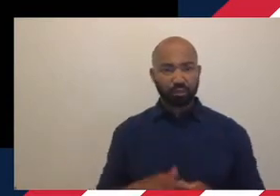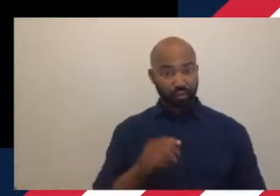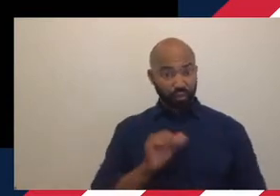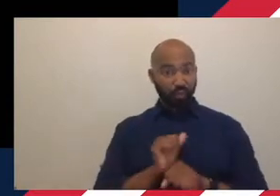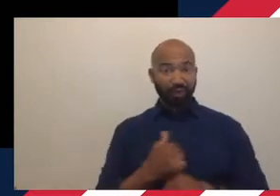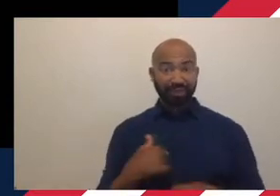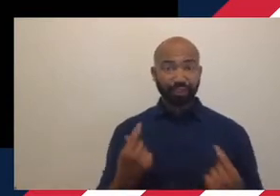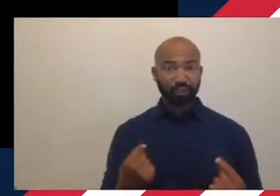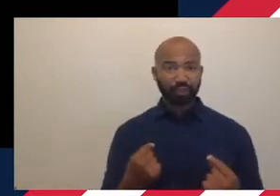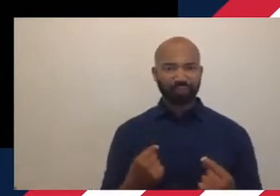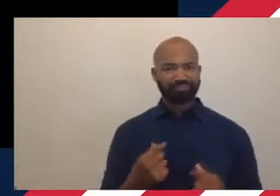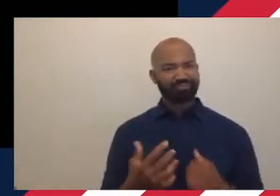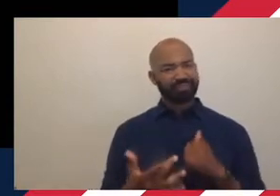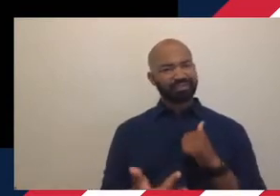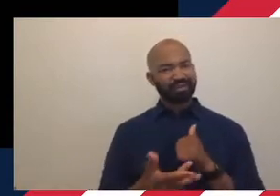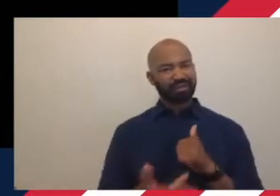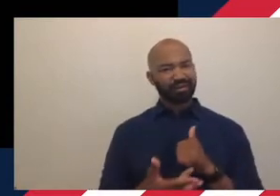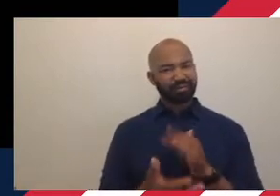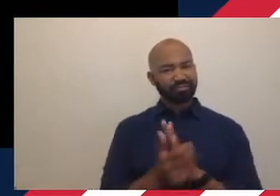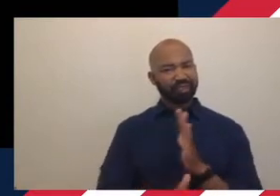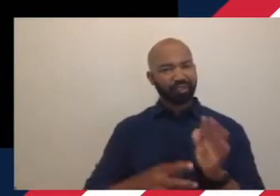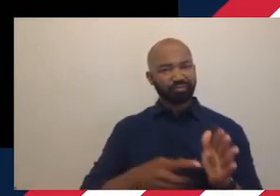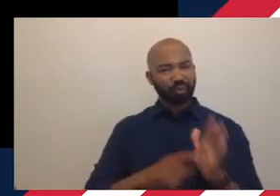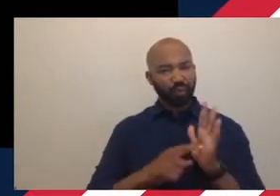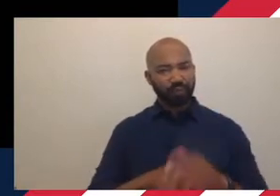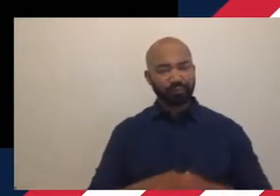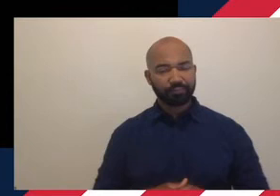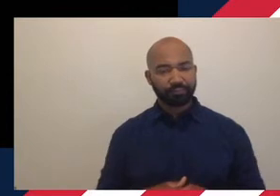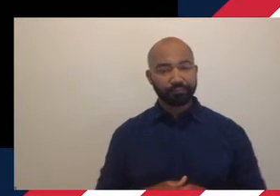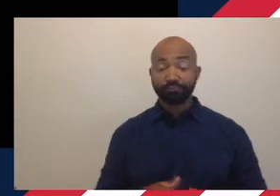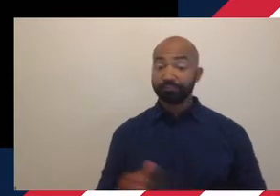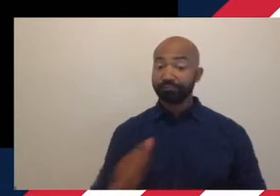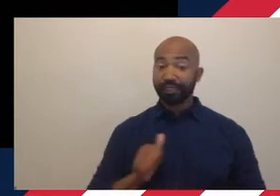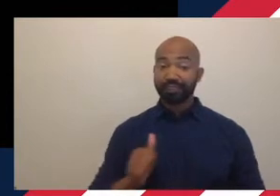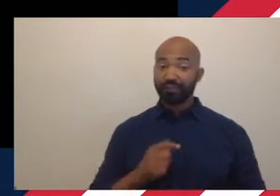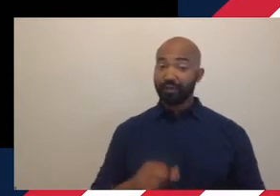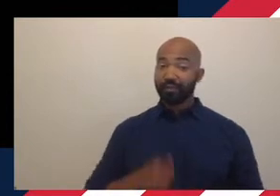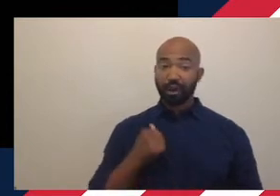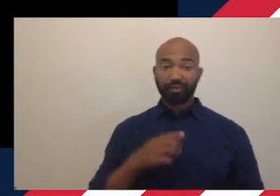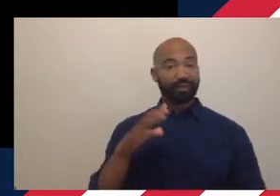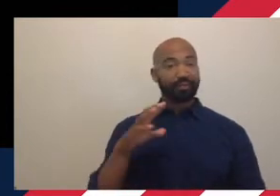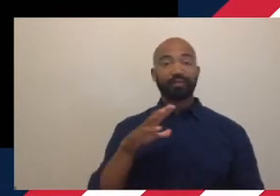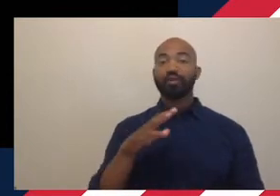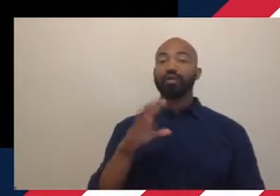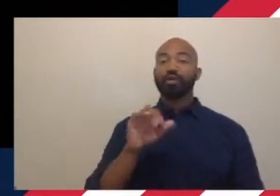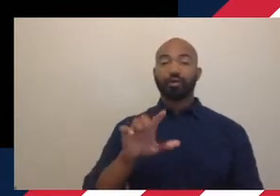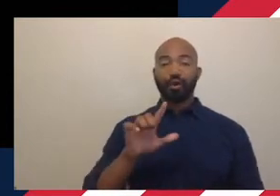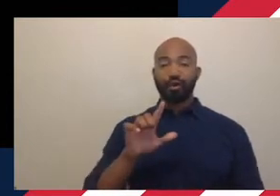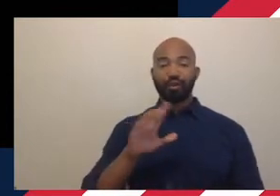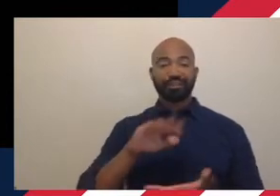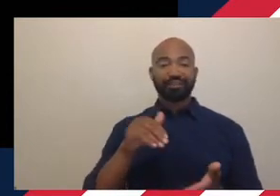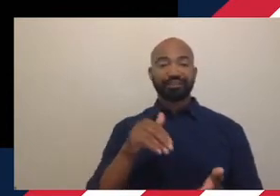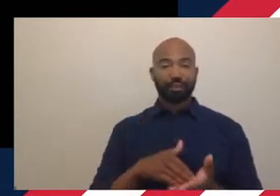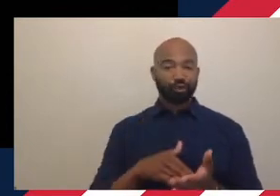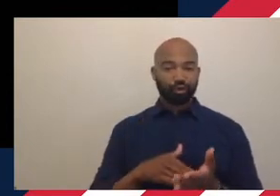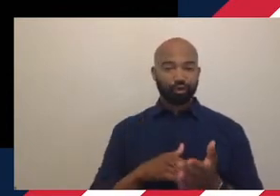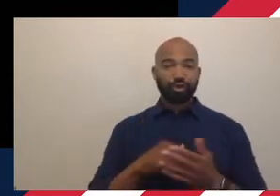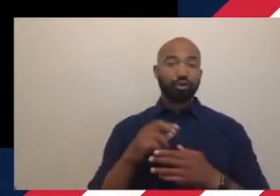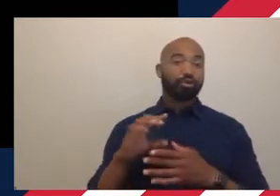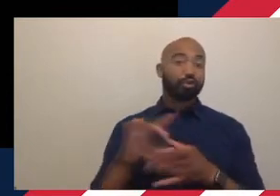do. I am proud to be a member of the Call Center Workers United